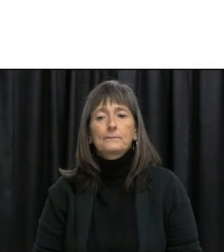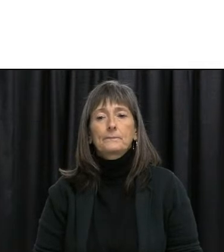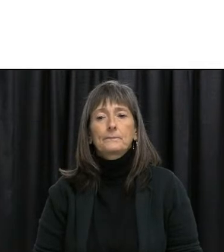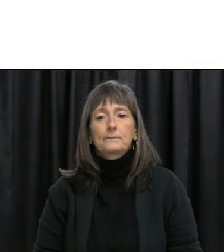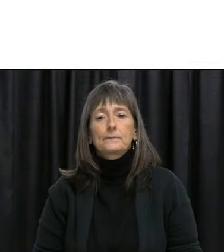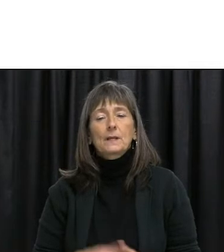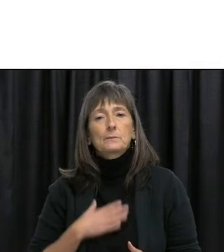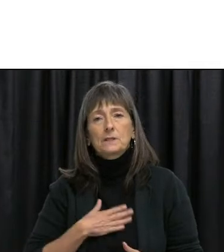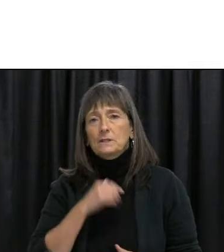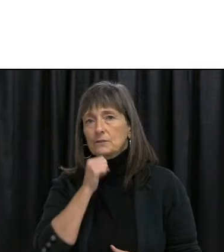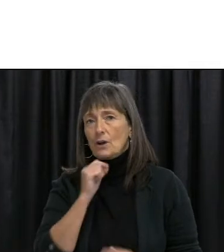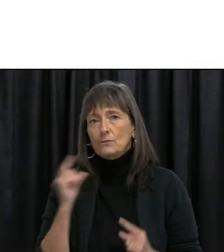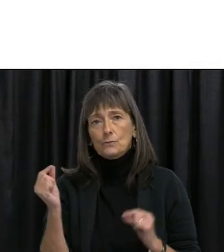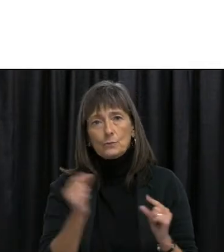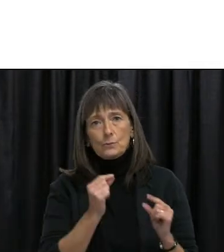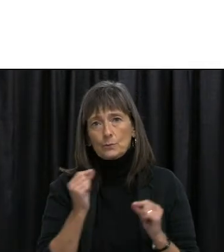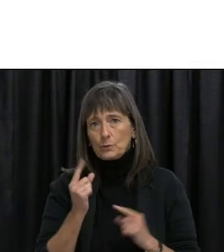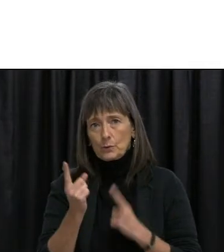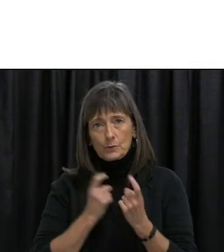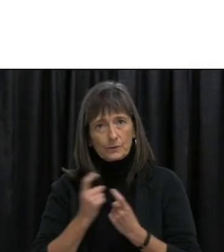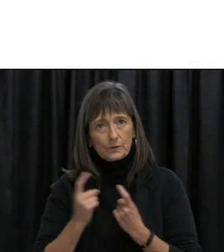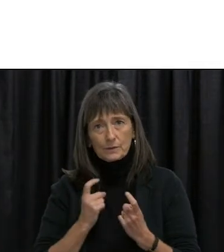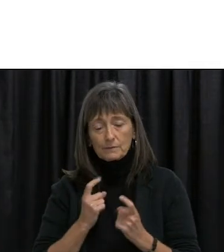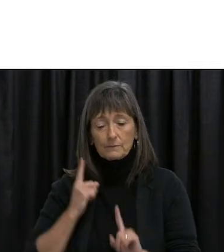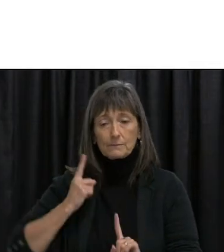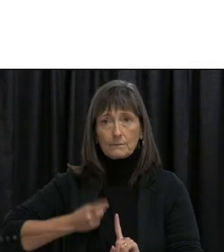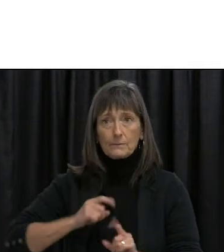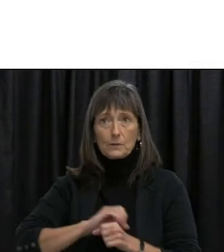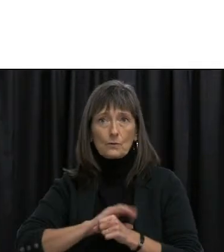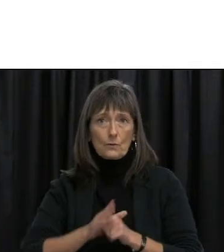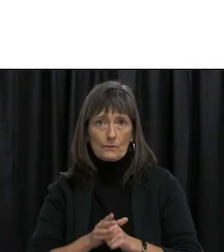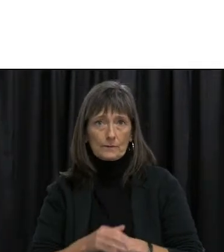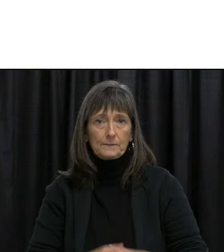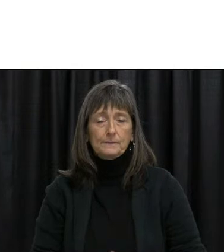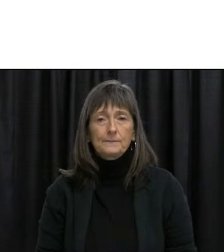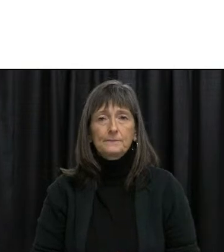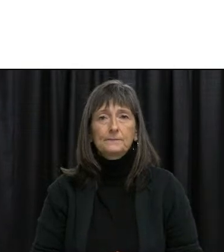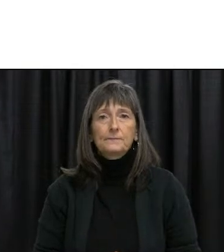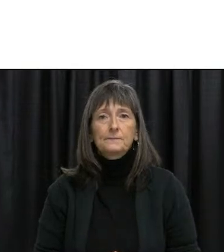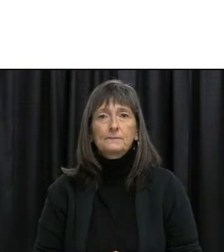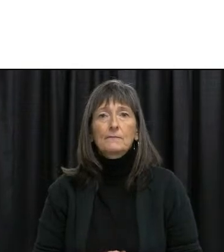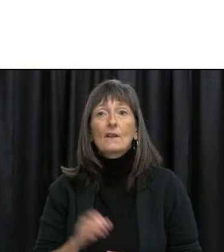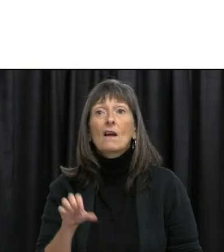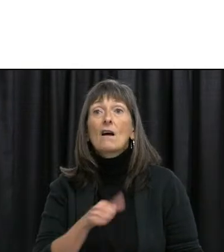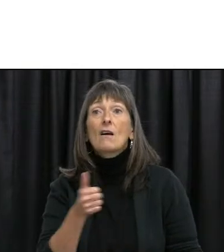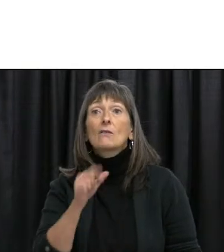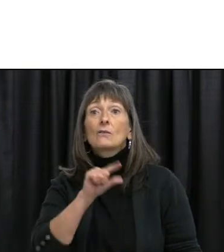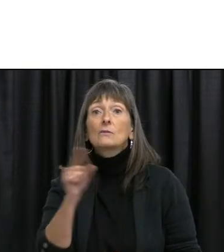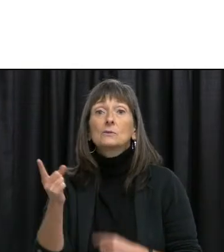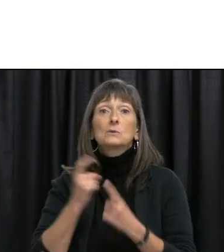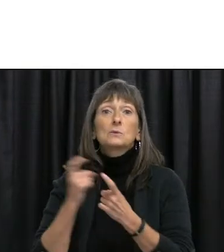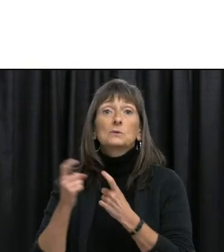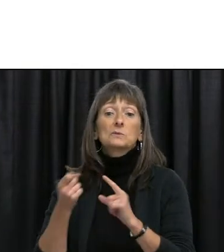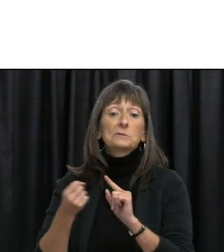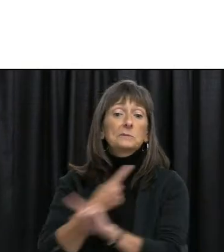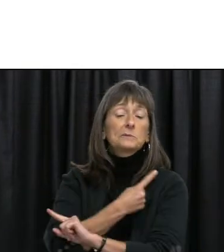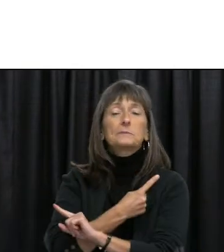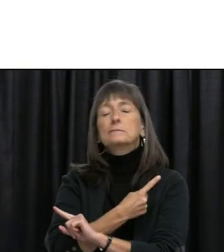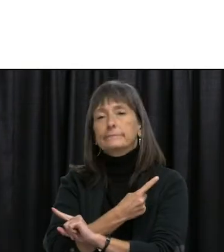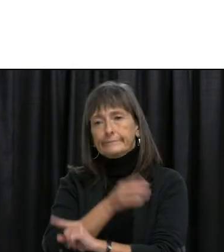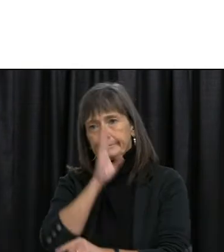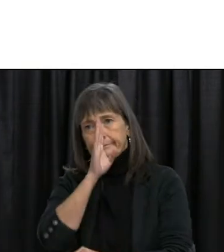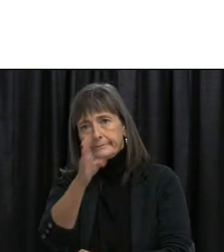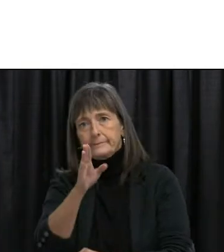rumor-based questions. The purpose of these briefings is to address COVID-19 issues. All other government-related issues should be directed to the